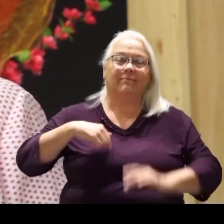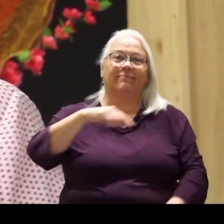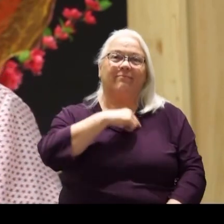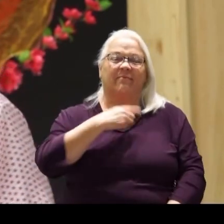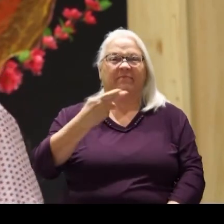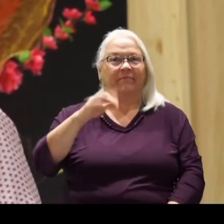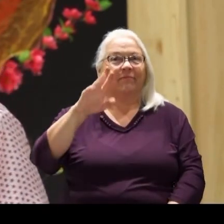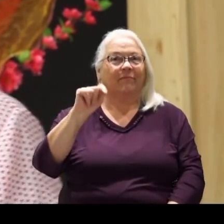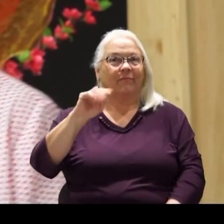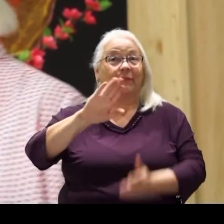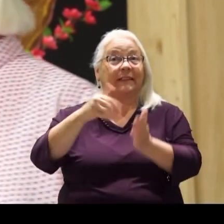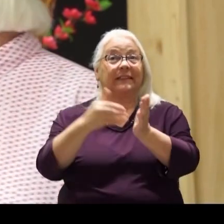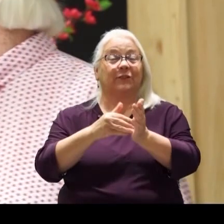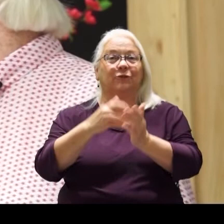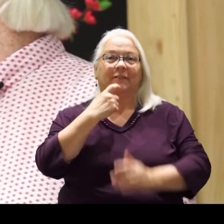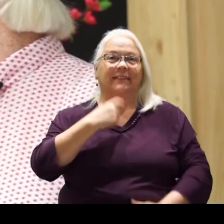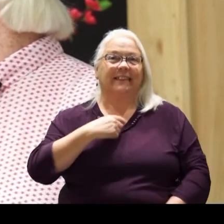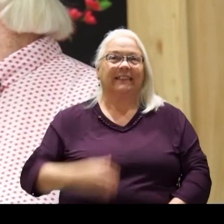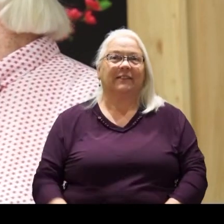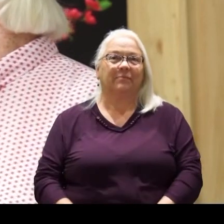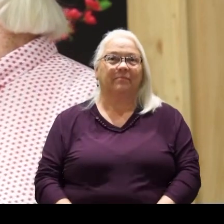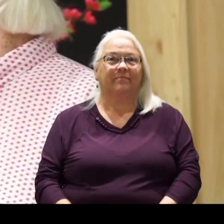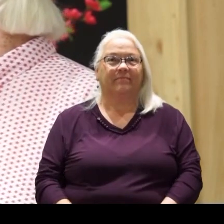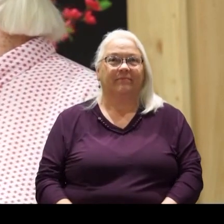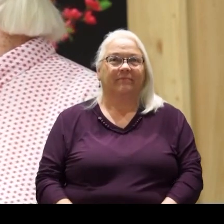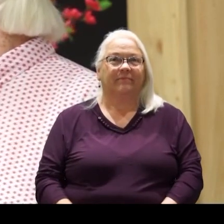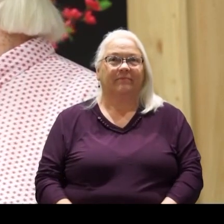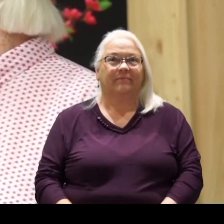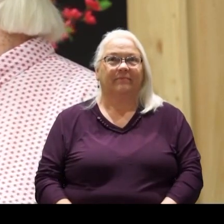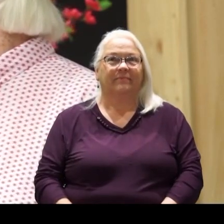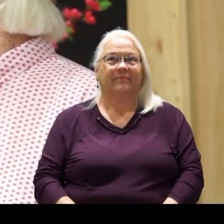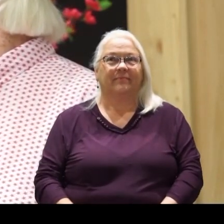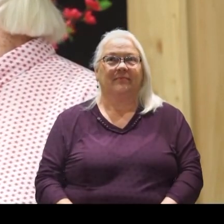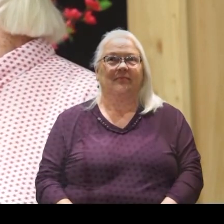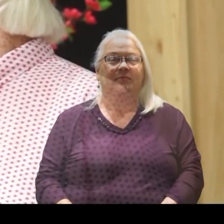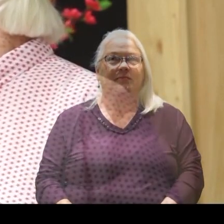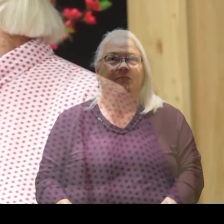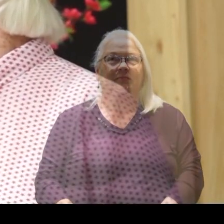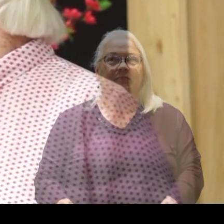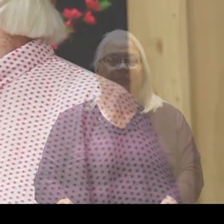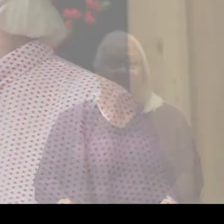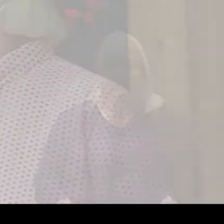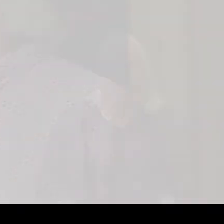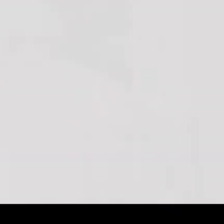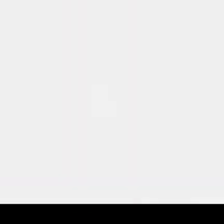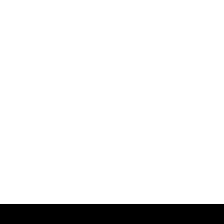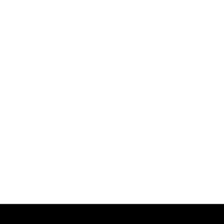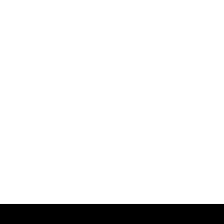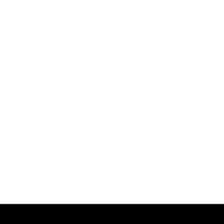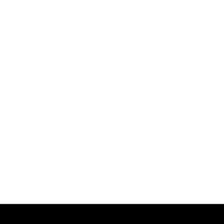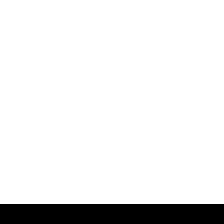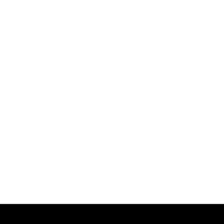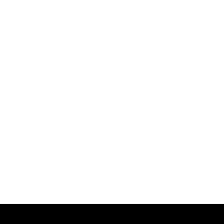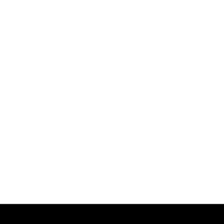Hey Megan, anything? I'm glad to be included, and one day I'll be a great star and I'll hope to inspire others.